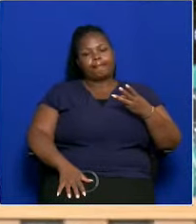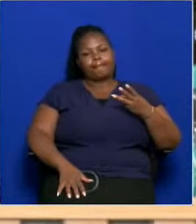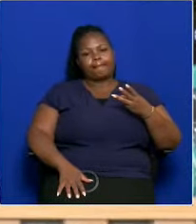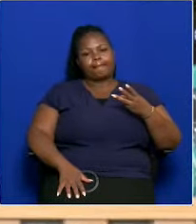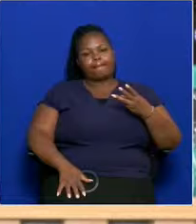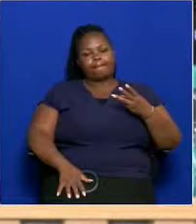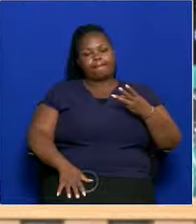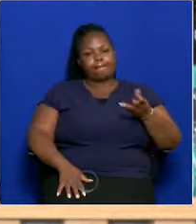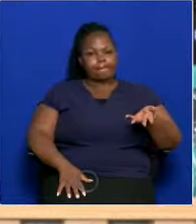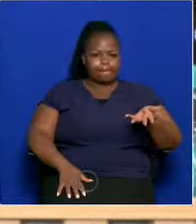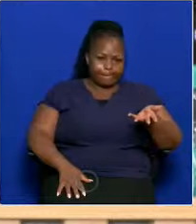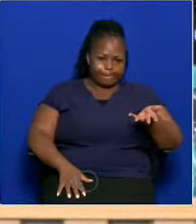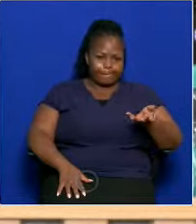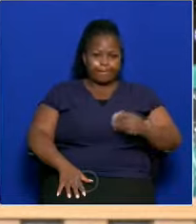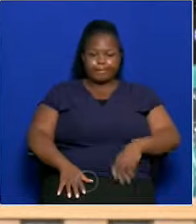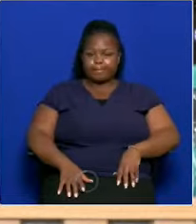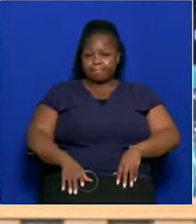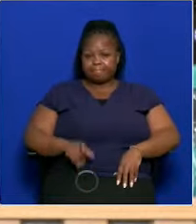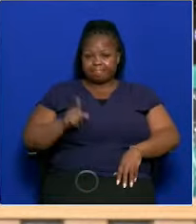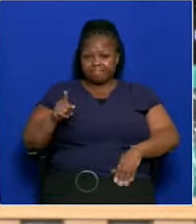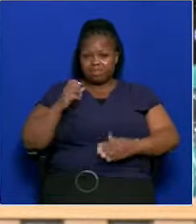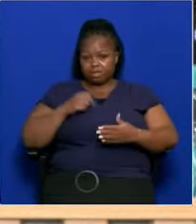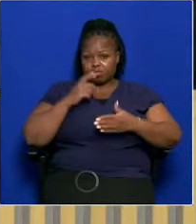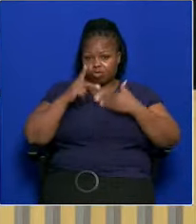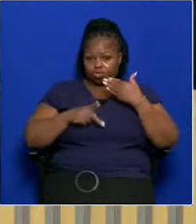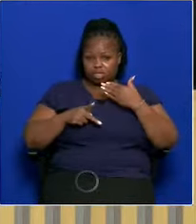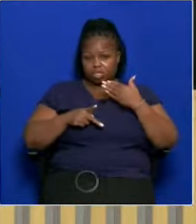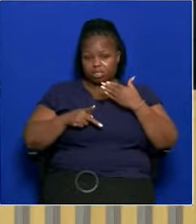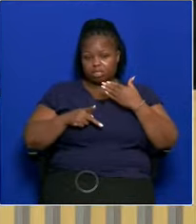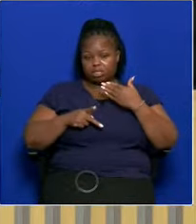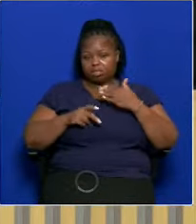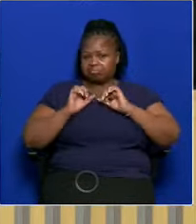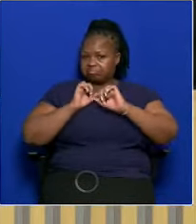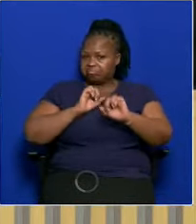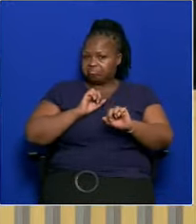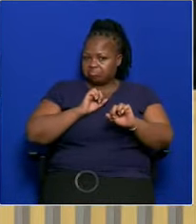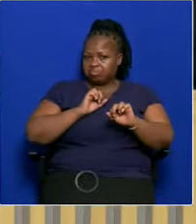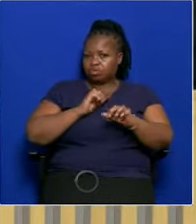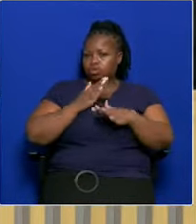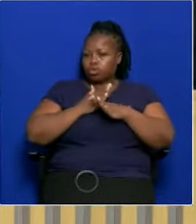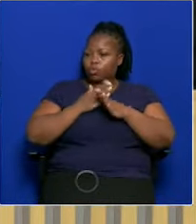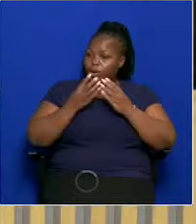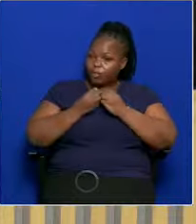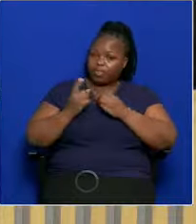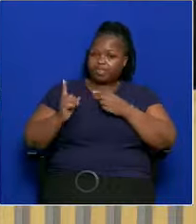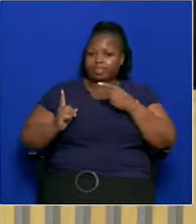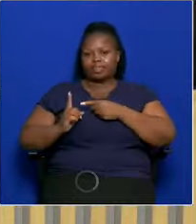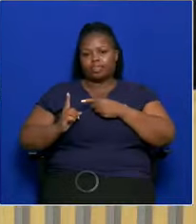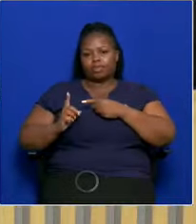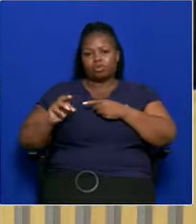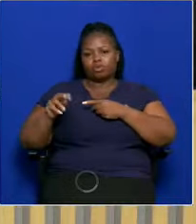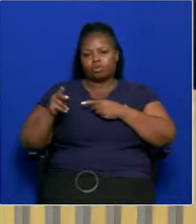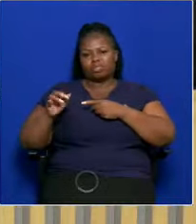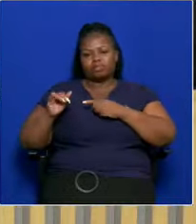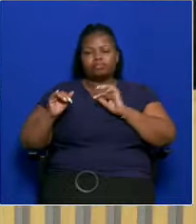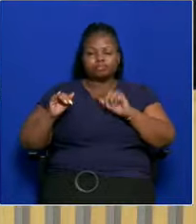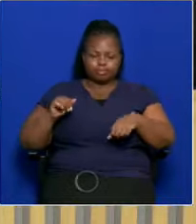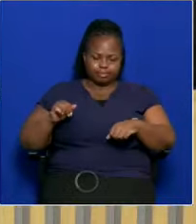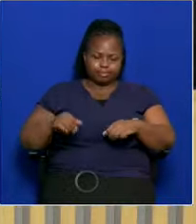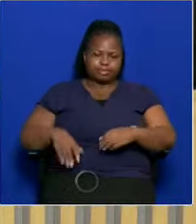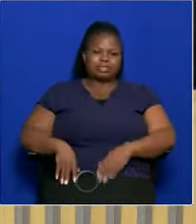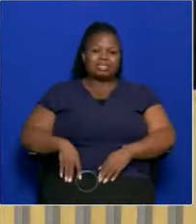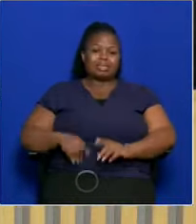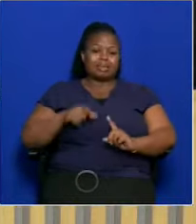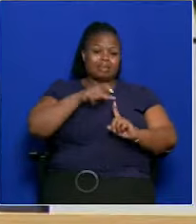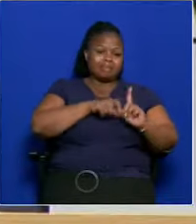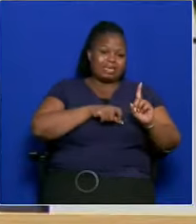So was that a project again that you were working with him on? Yes, there was an informant who came to me, and then